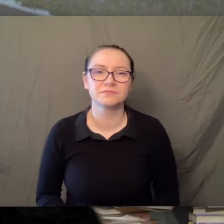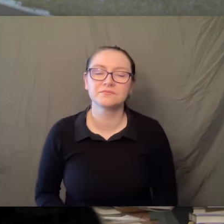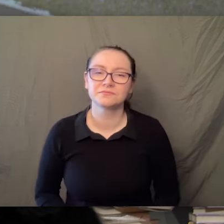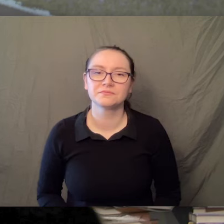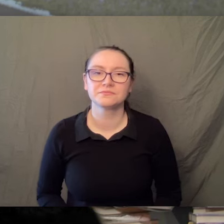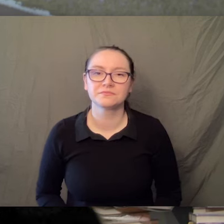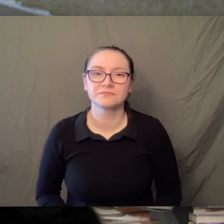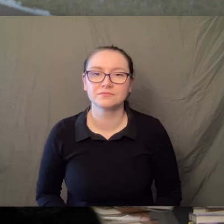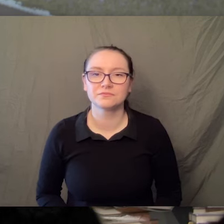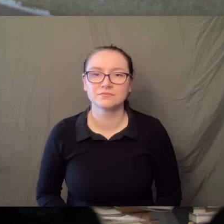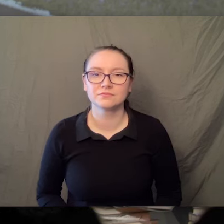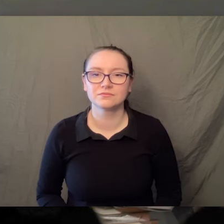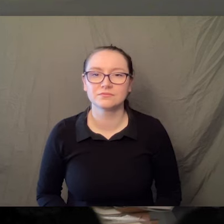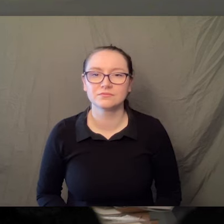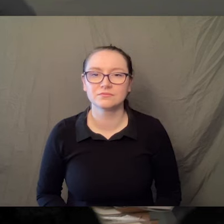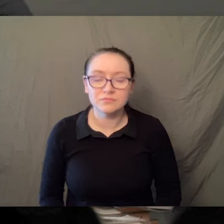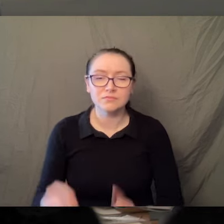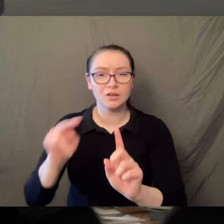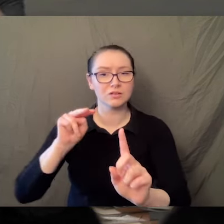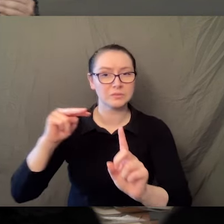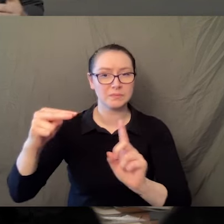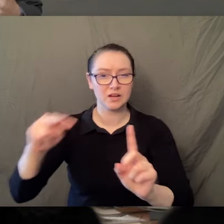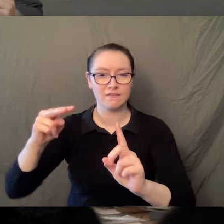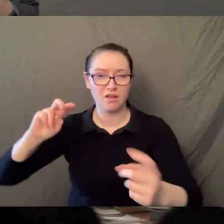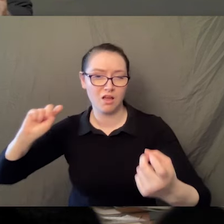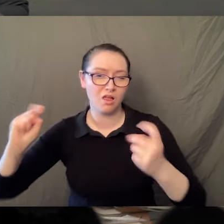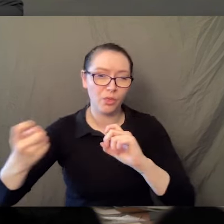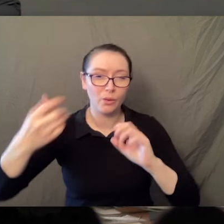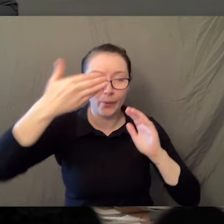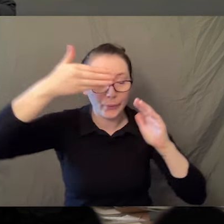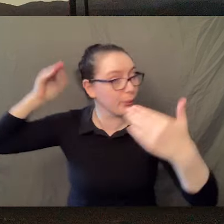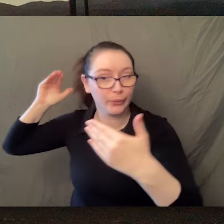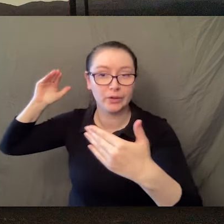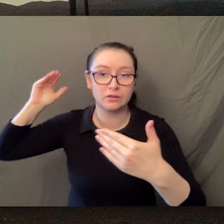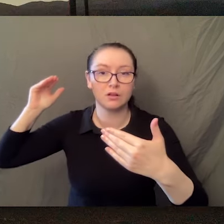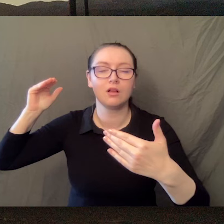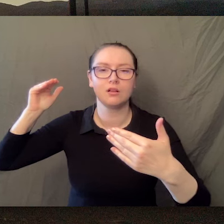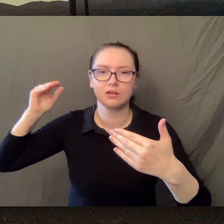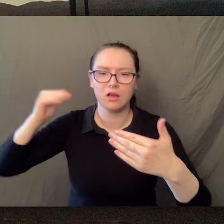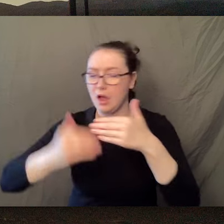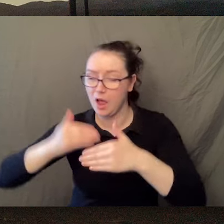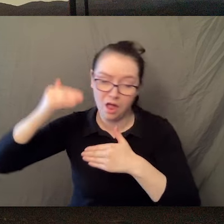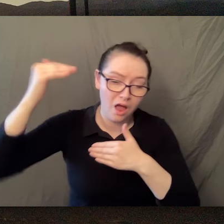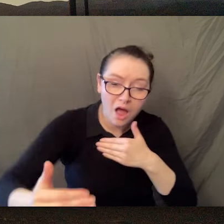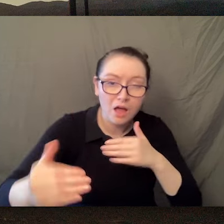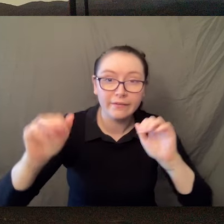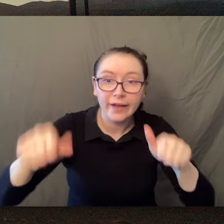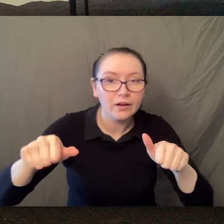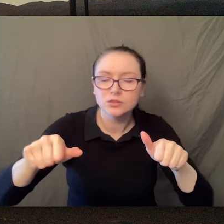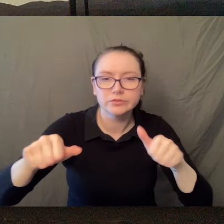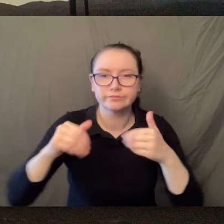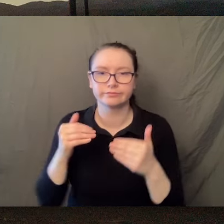space from right there. The change in our perspective, though, takes many, many tiny steps, and it takes